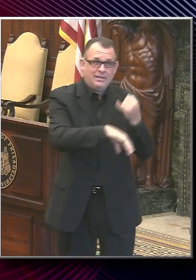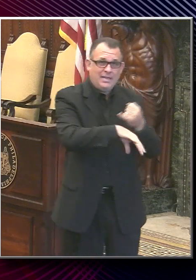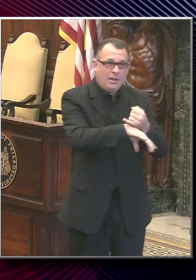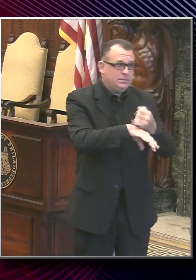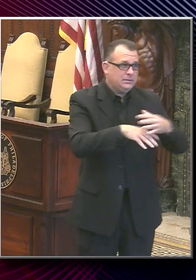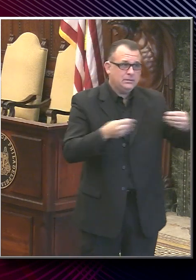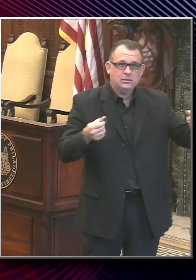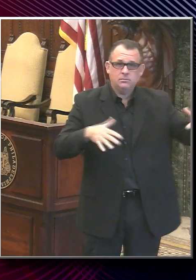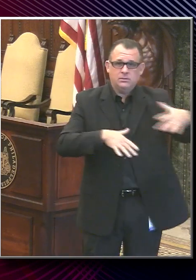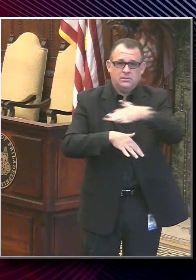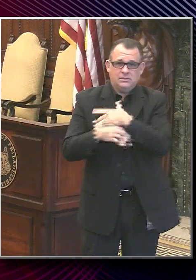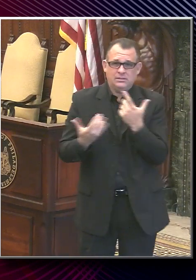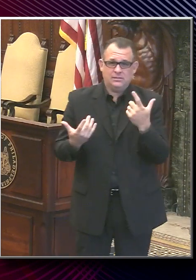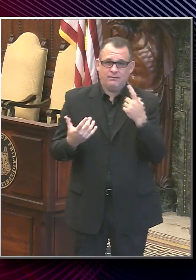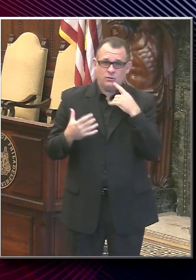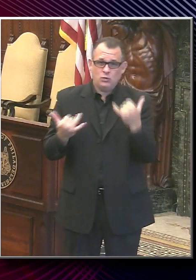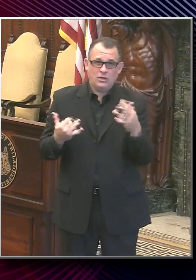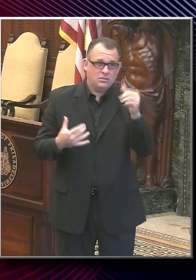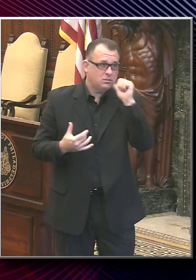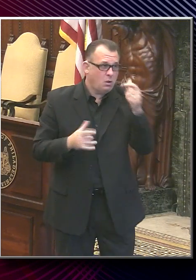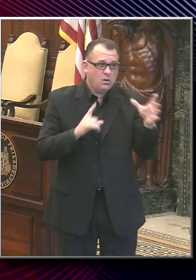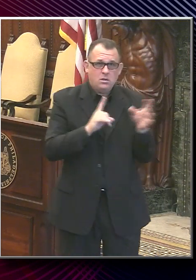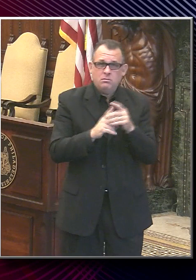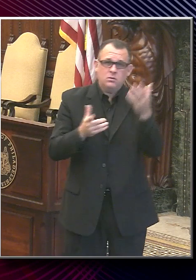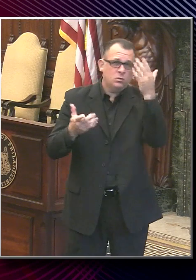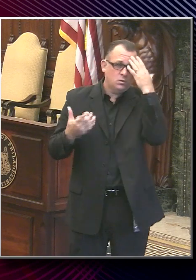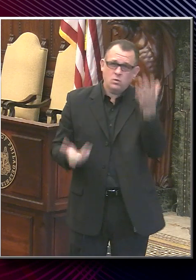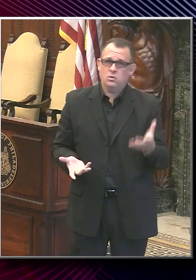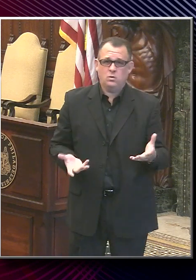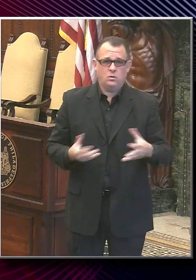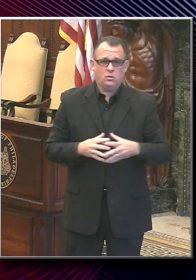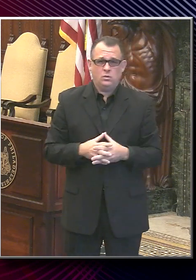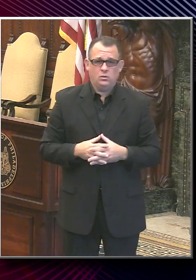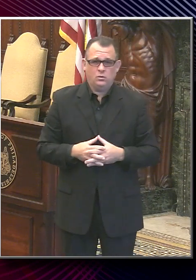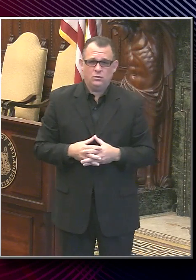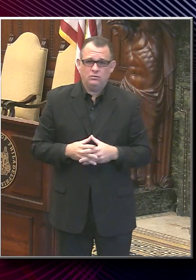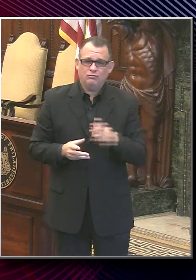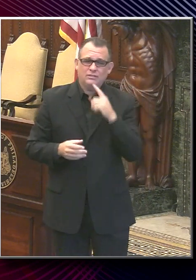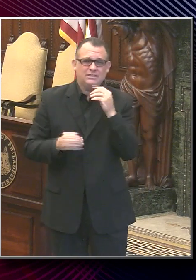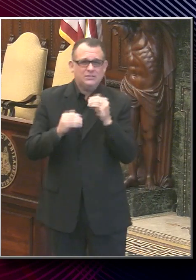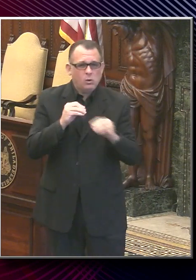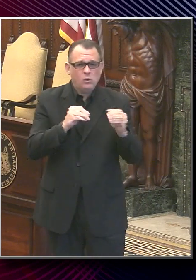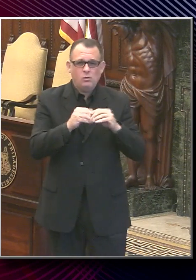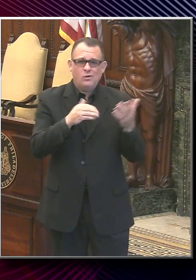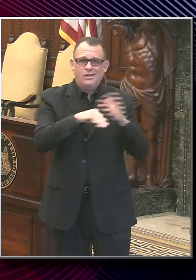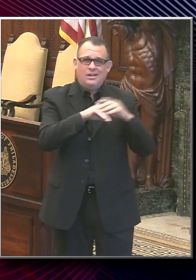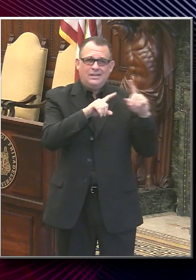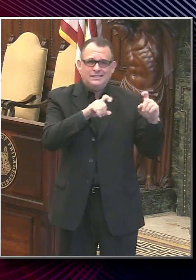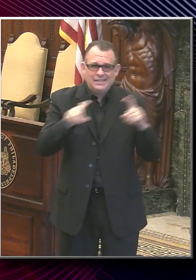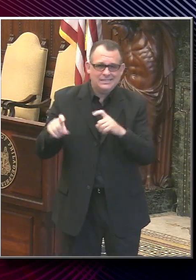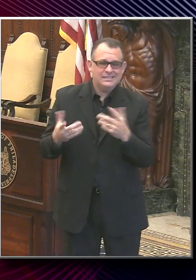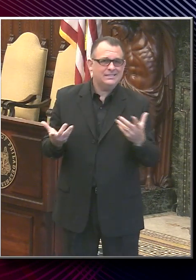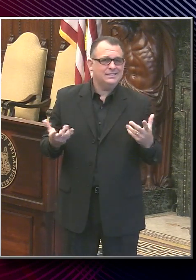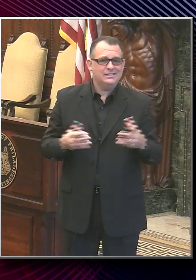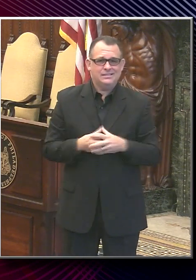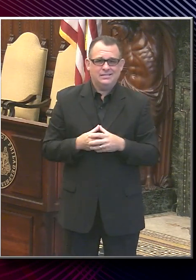negative today, tomorrow a number of people may be positive. So more important than baseline testing is really being vigilant about